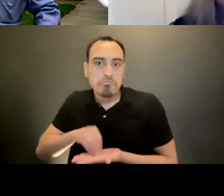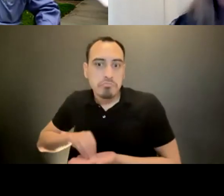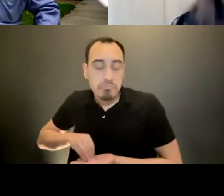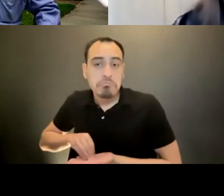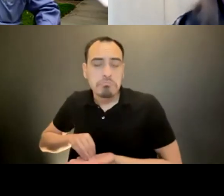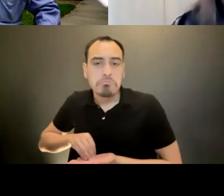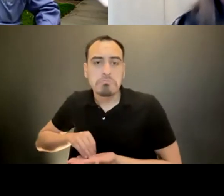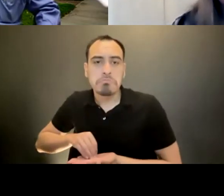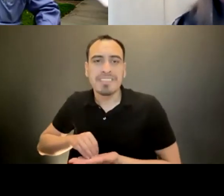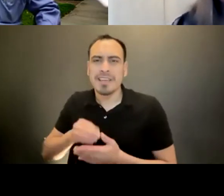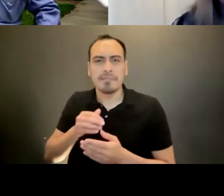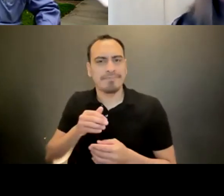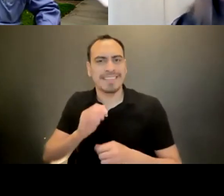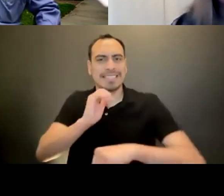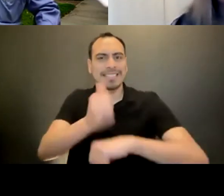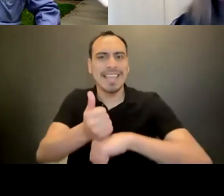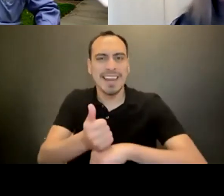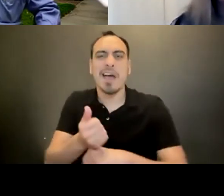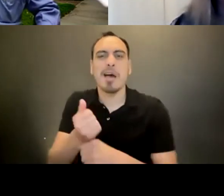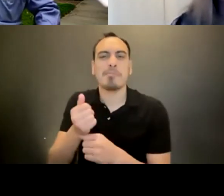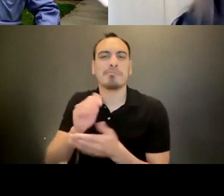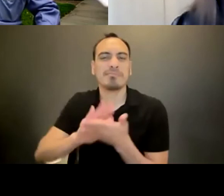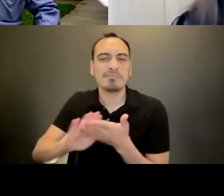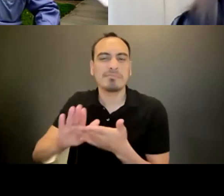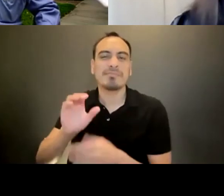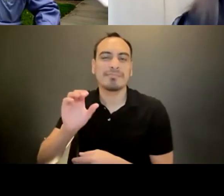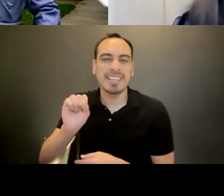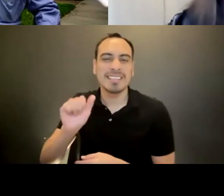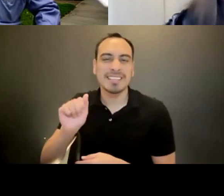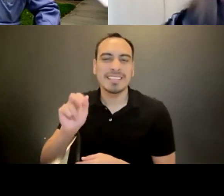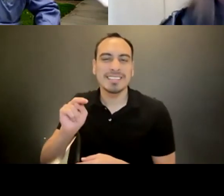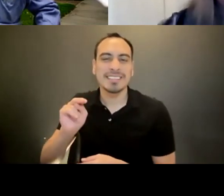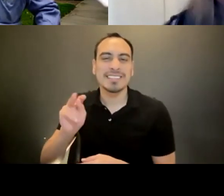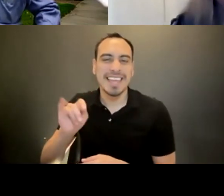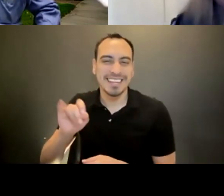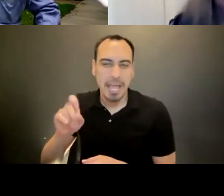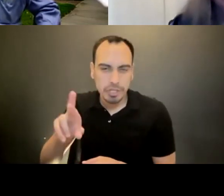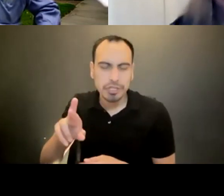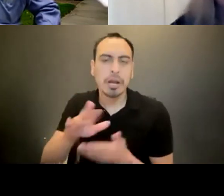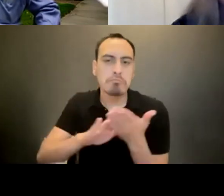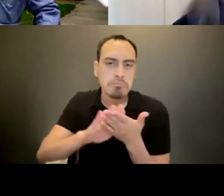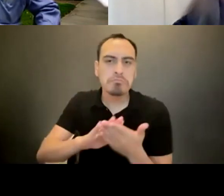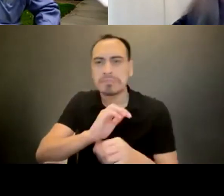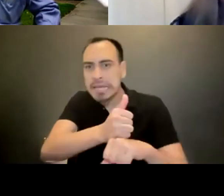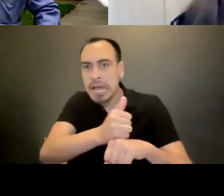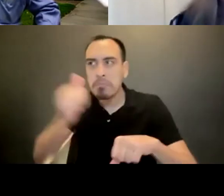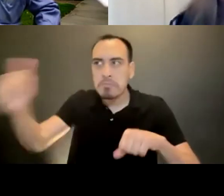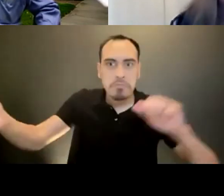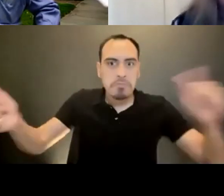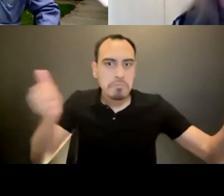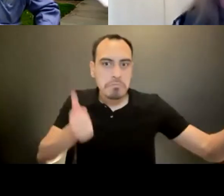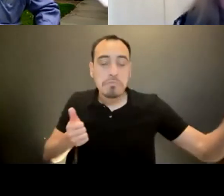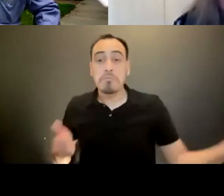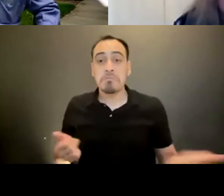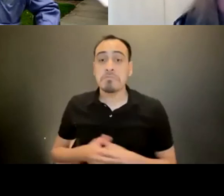have hand sanitizing materials available for everybody. So I think that when we get to that point, and I know